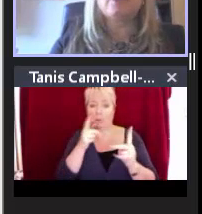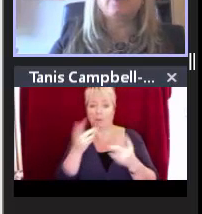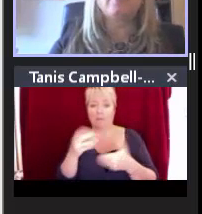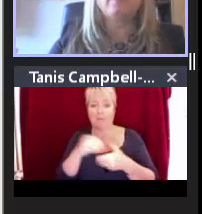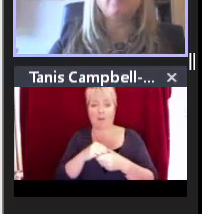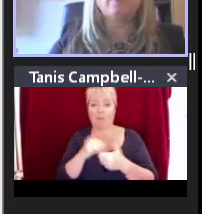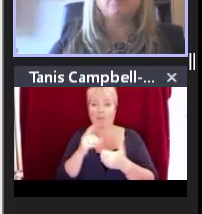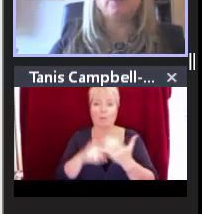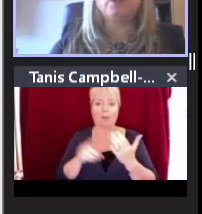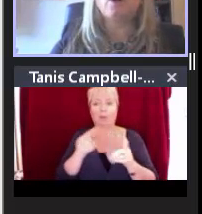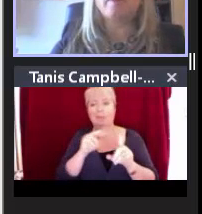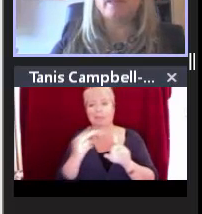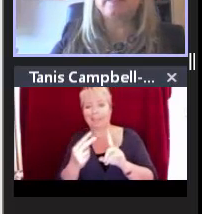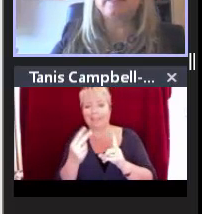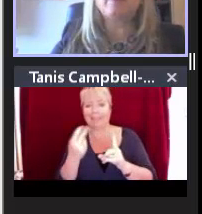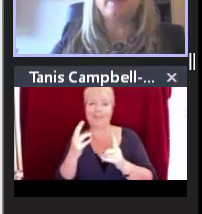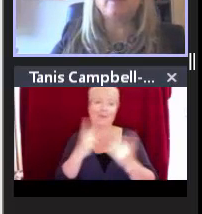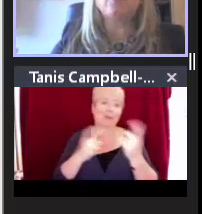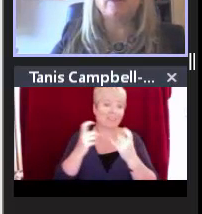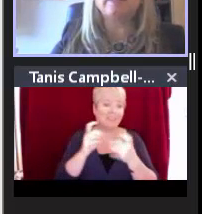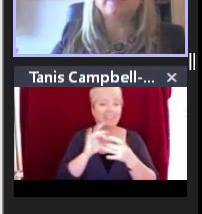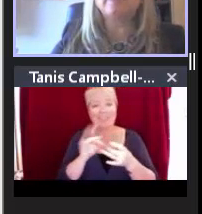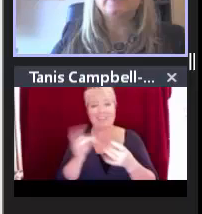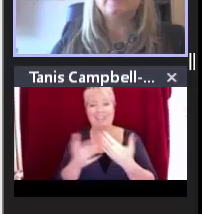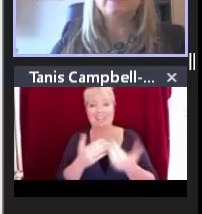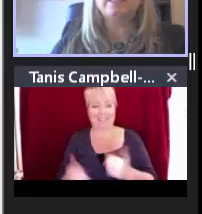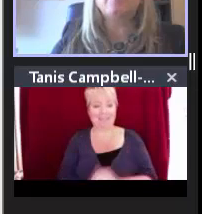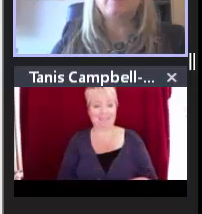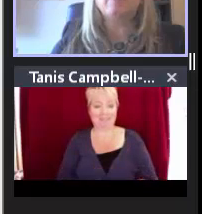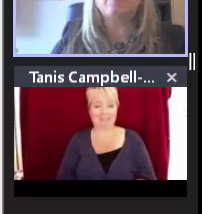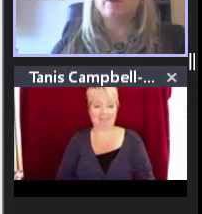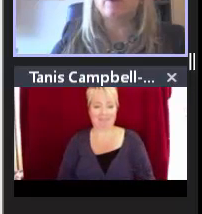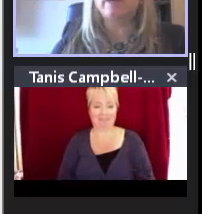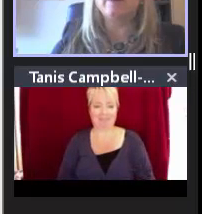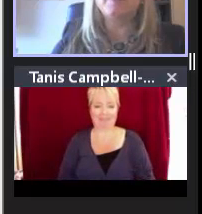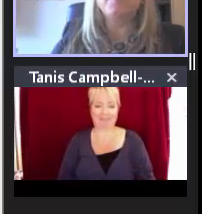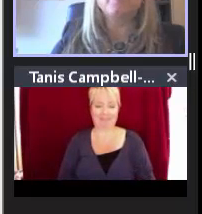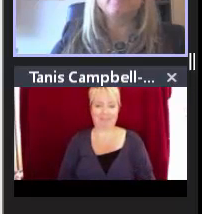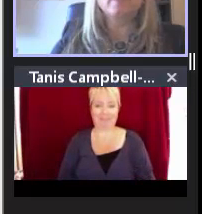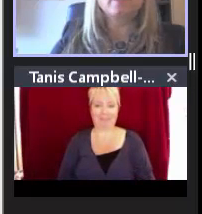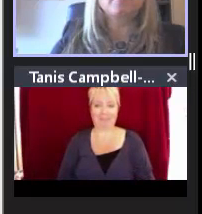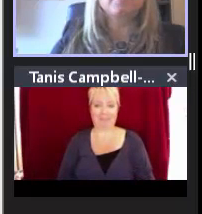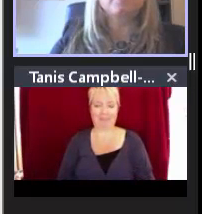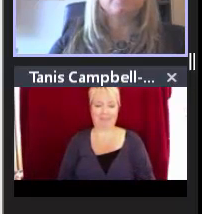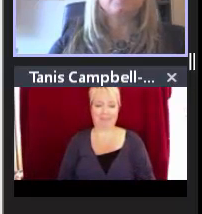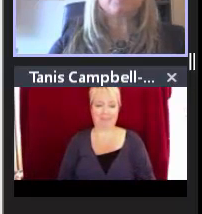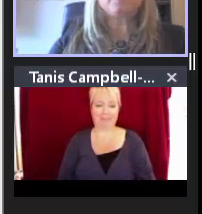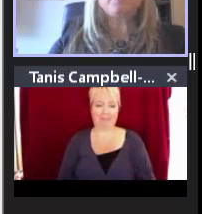Or again, do you have any questions or comments that we can address today while you're here?